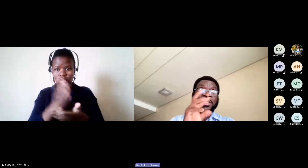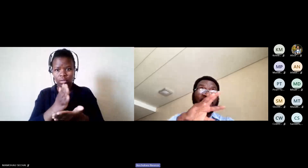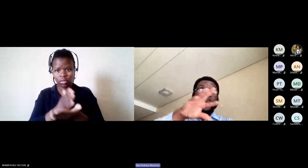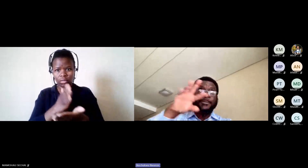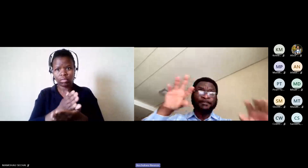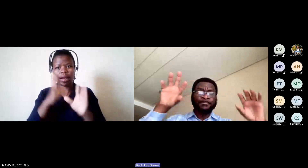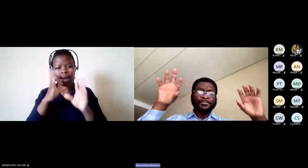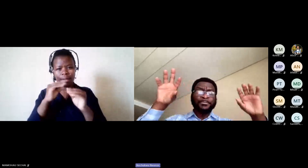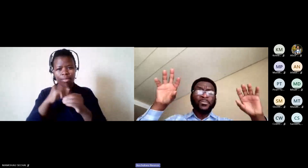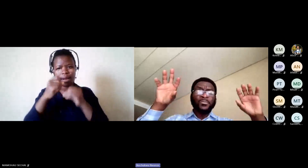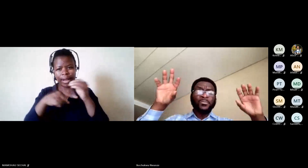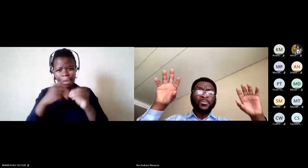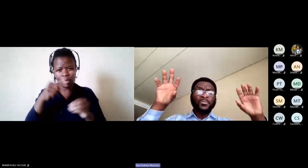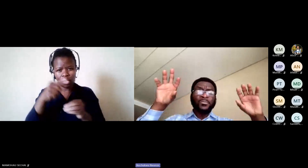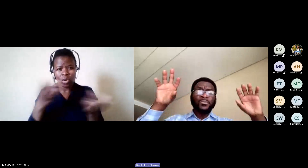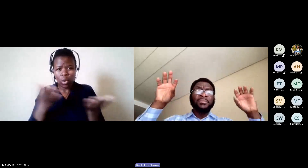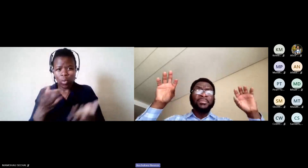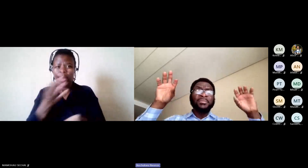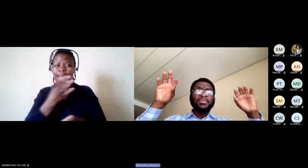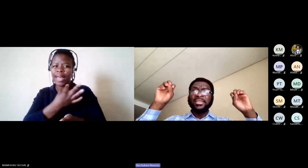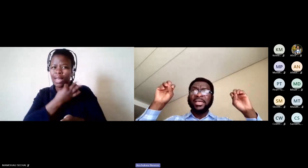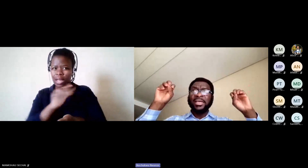it, where she said